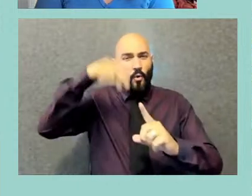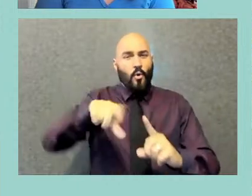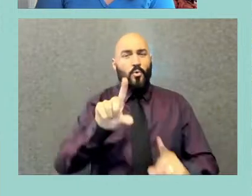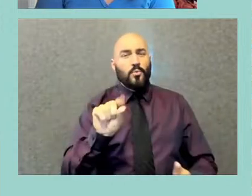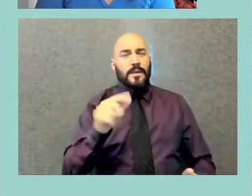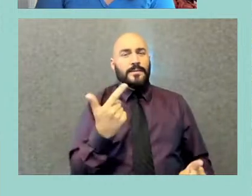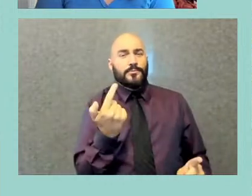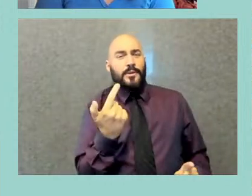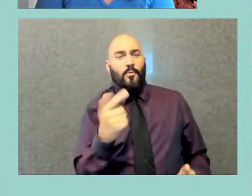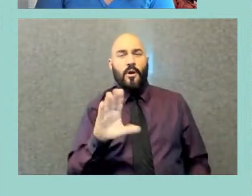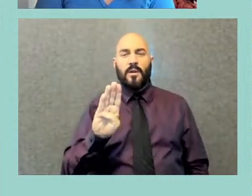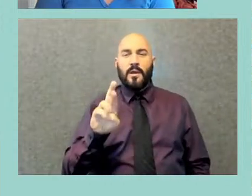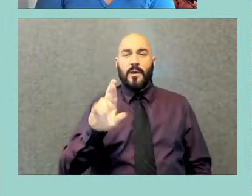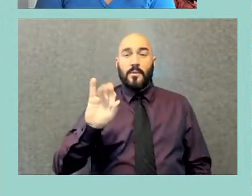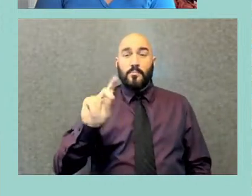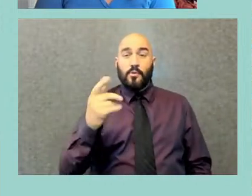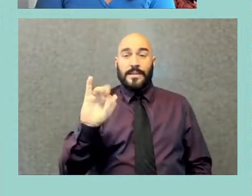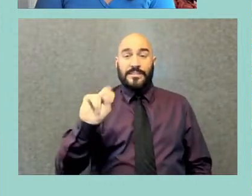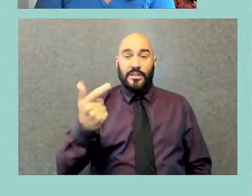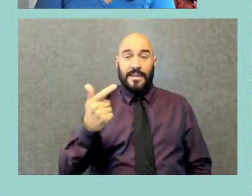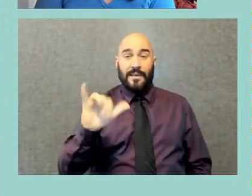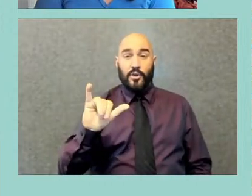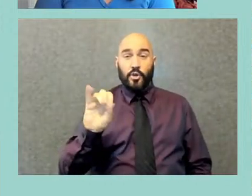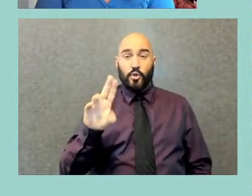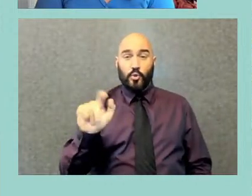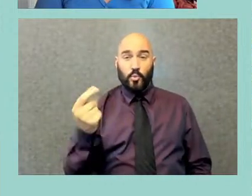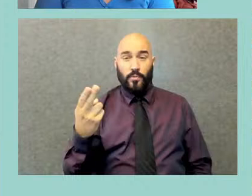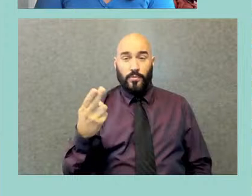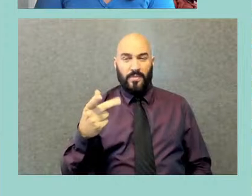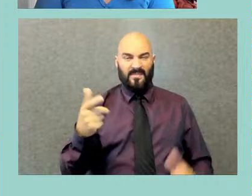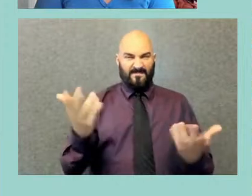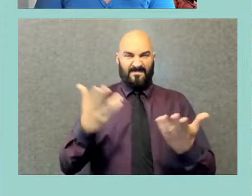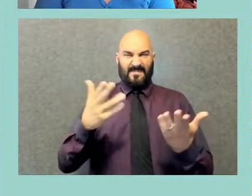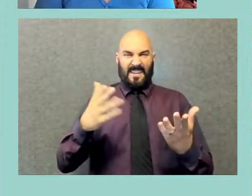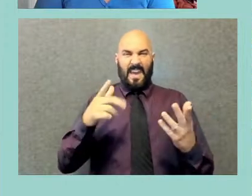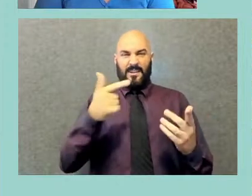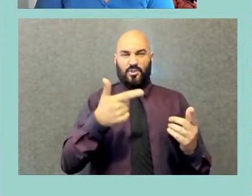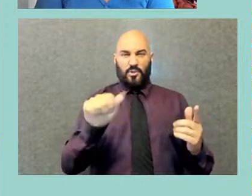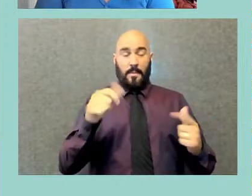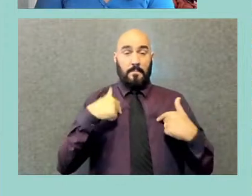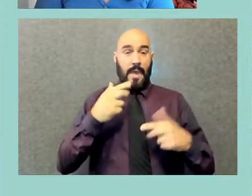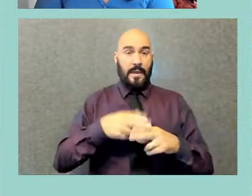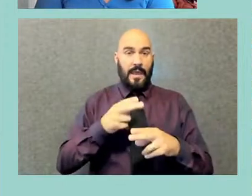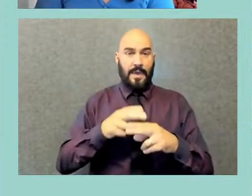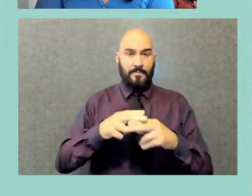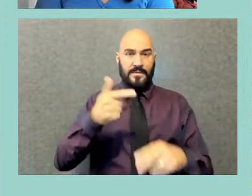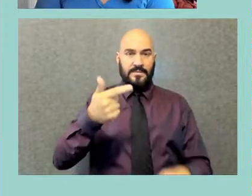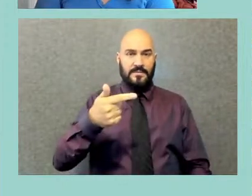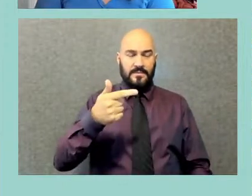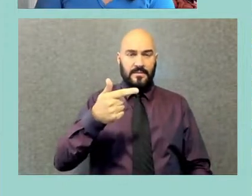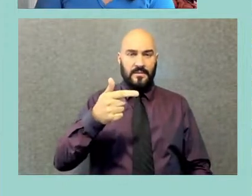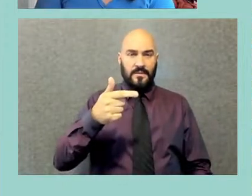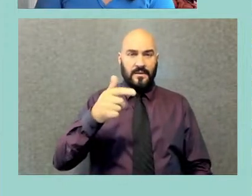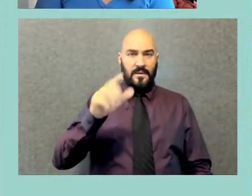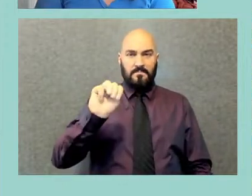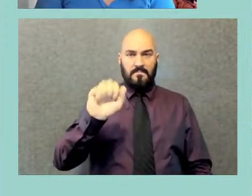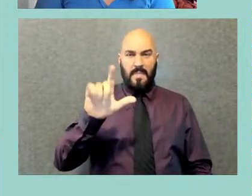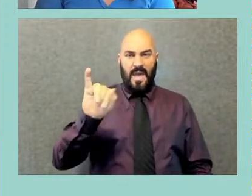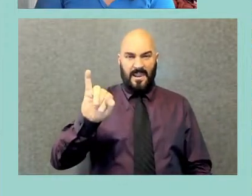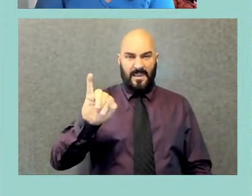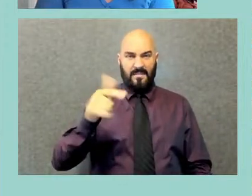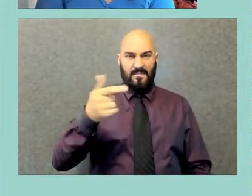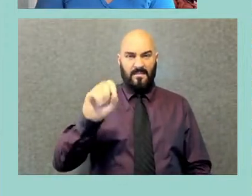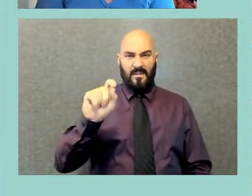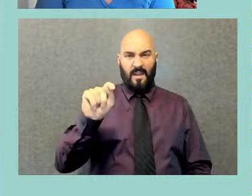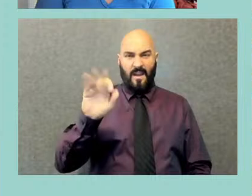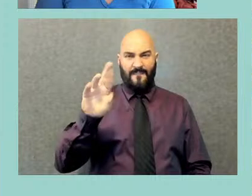General Assembly. My name is Molly Gottfried. I use she, her pronouns, and I currently serve as the Senior